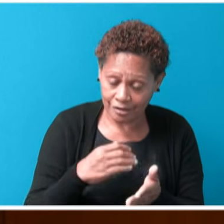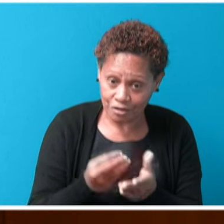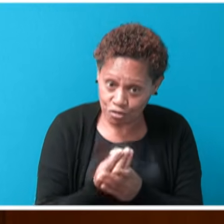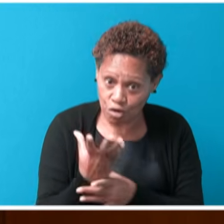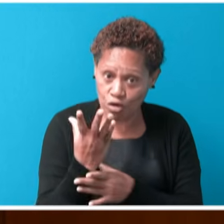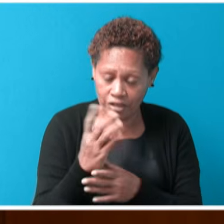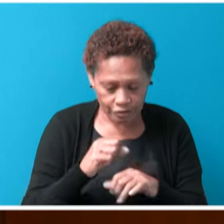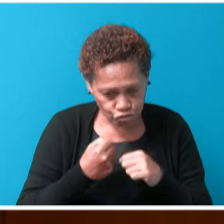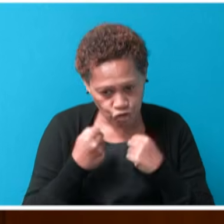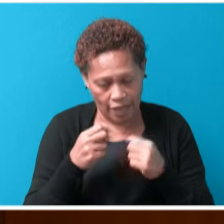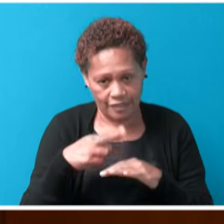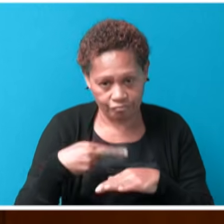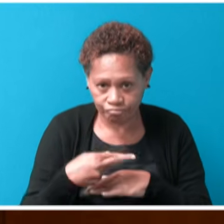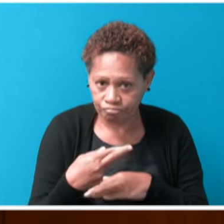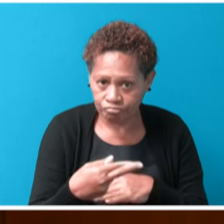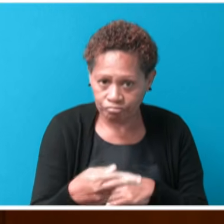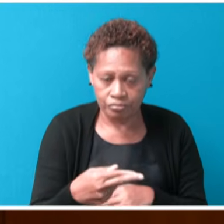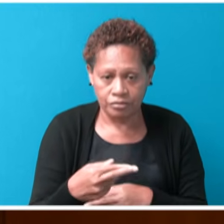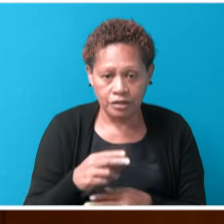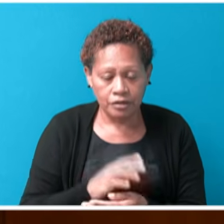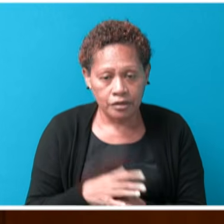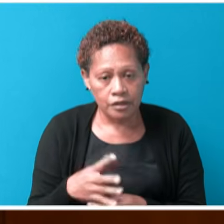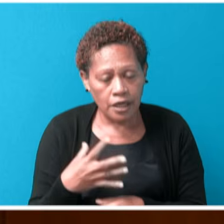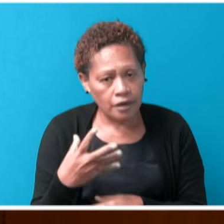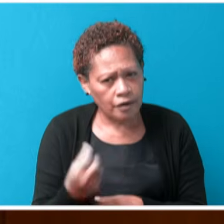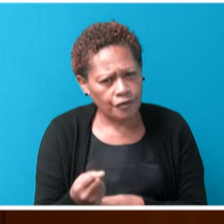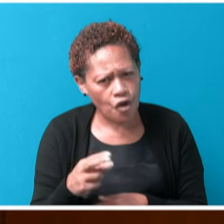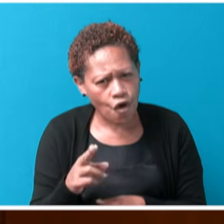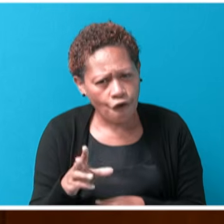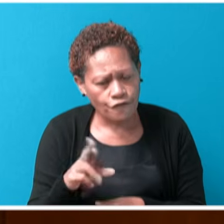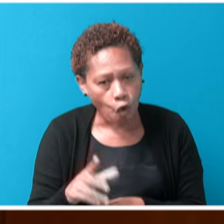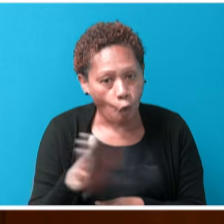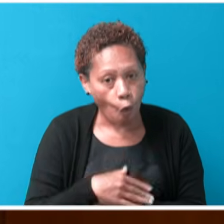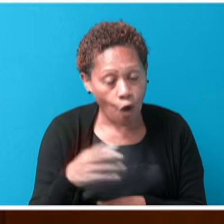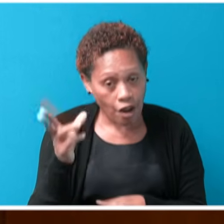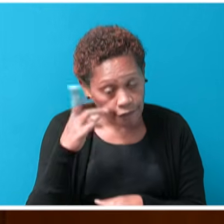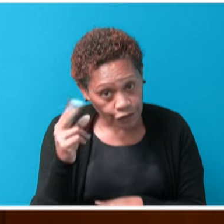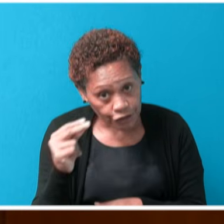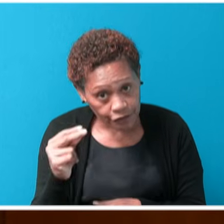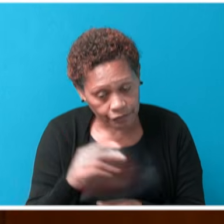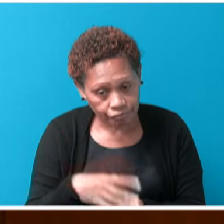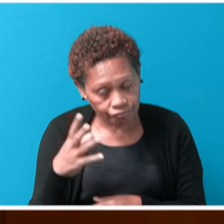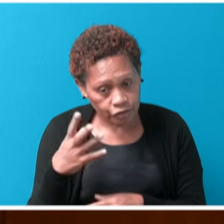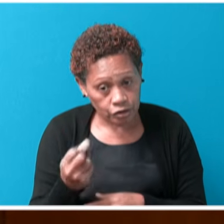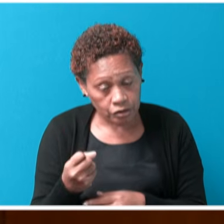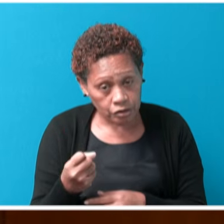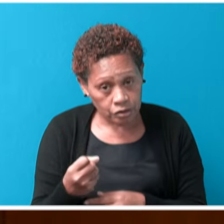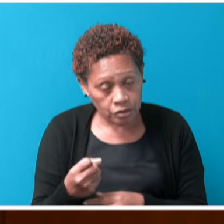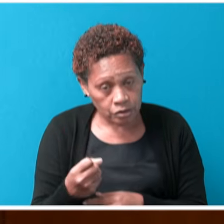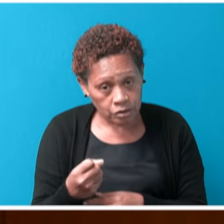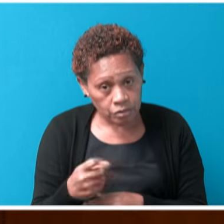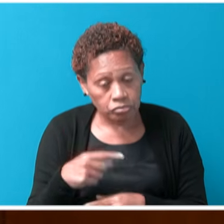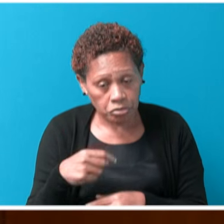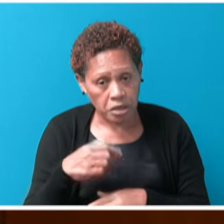resilience, and create greater opportunities for all Fijians as we pursue a higher and more